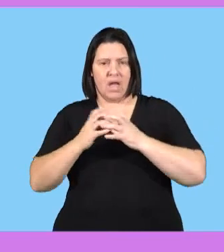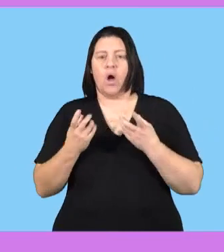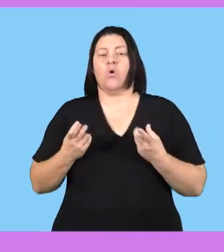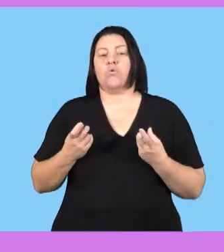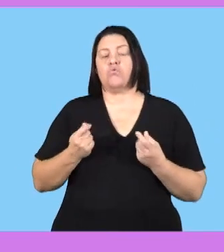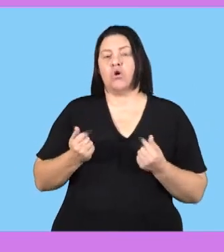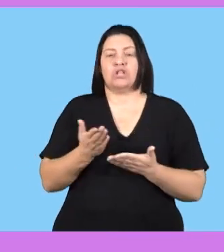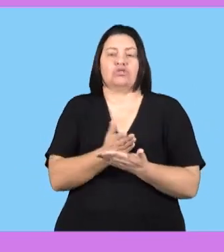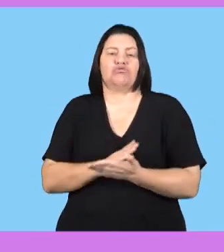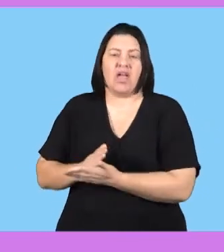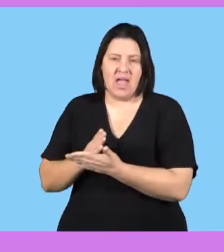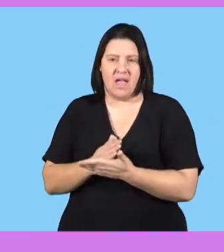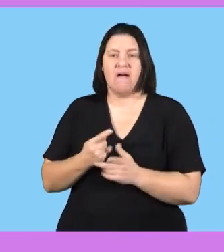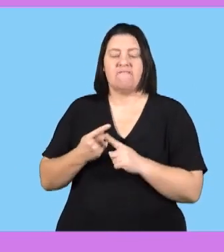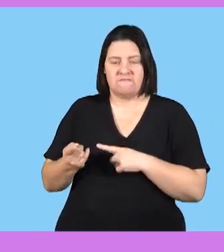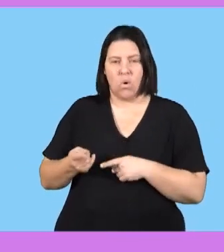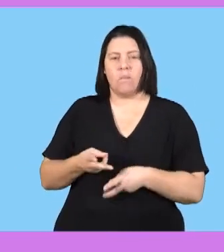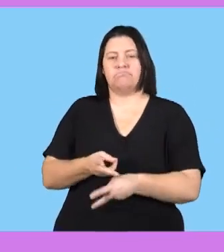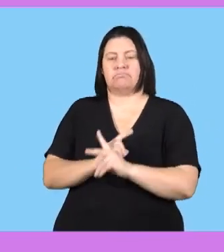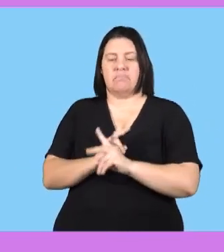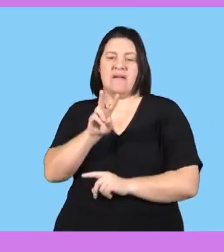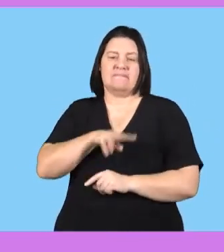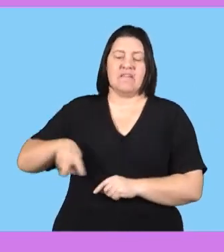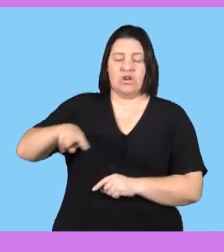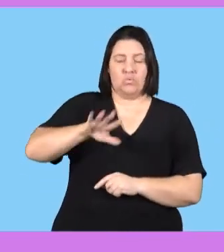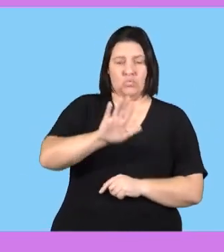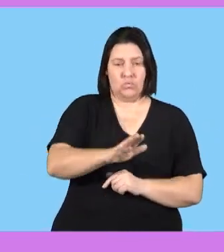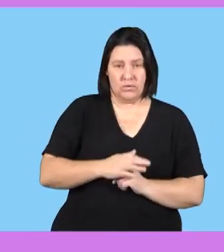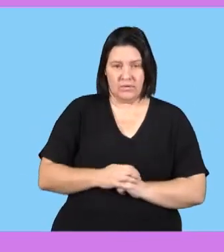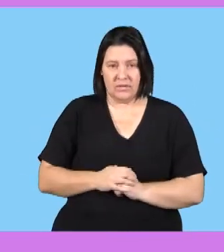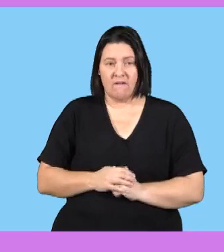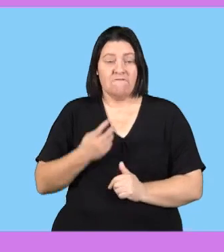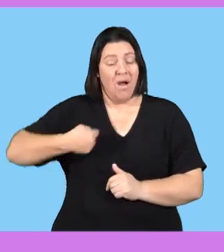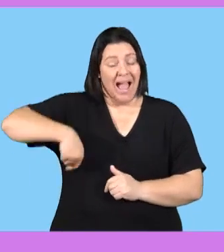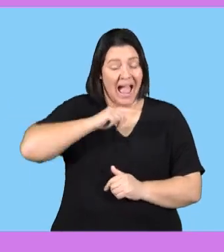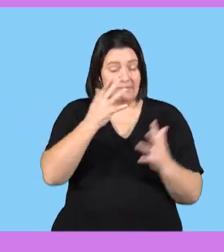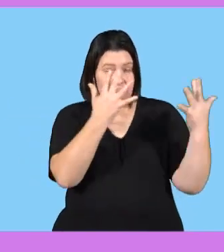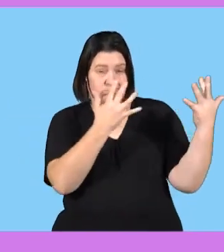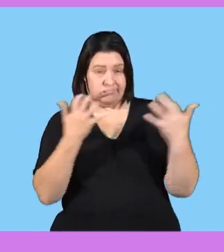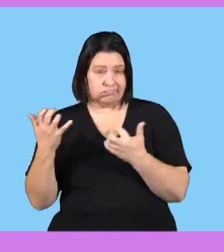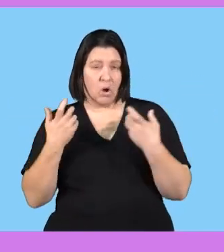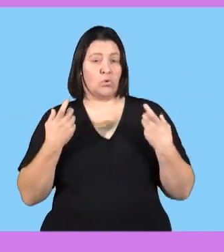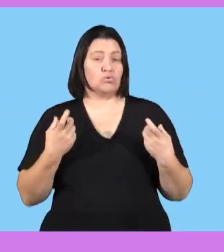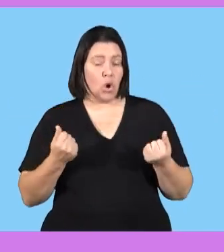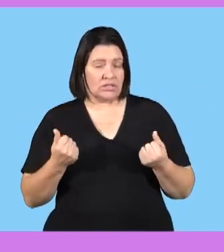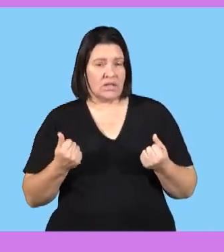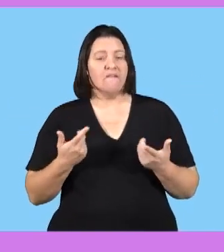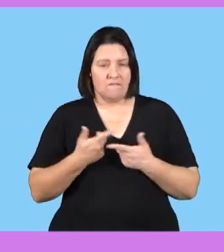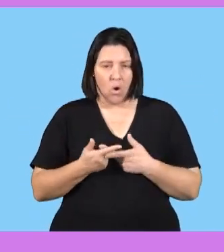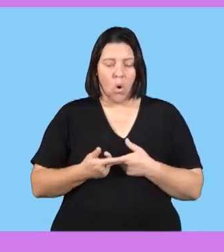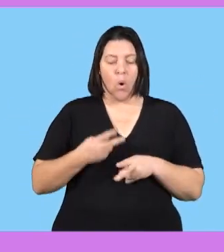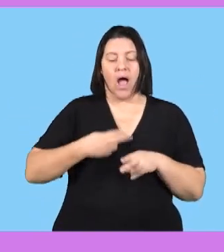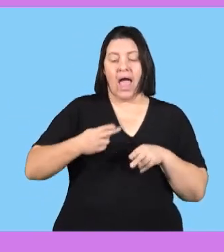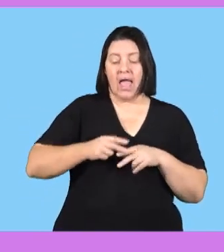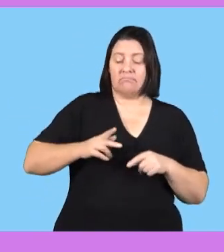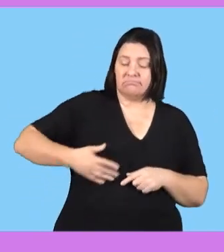the cost shared for hiring the venue. So for us to calculate the cost for